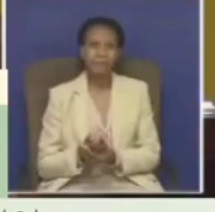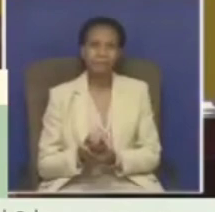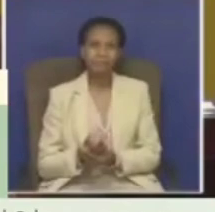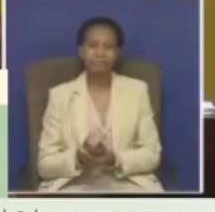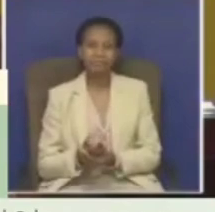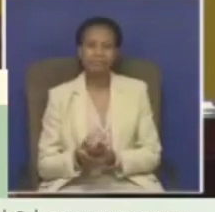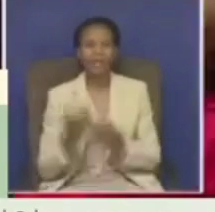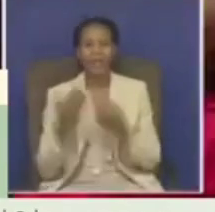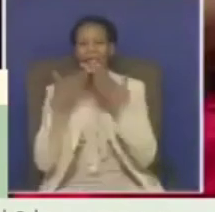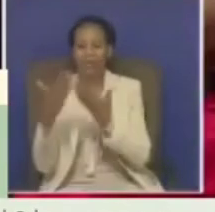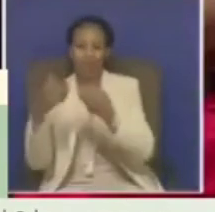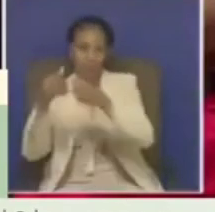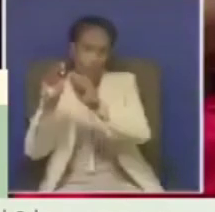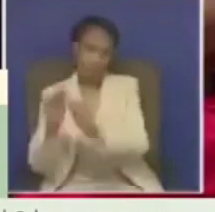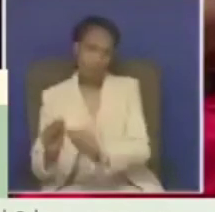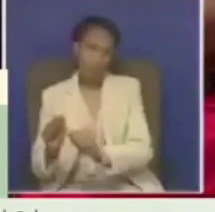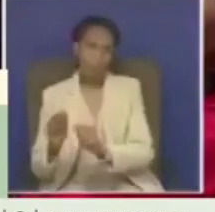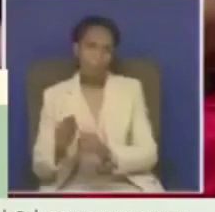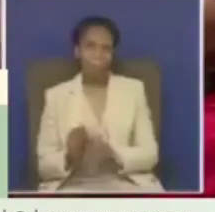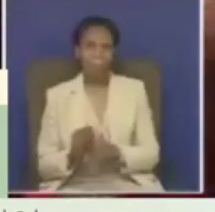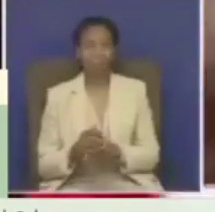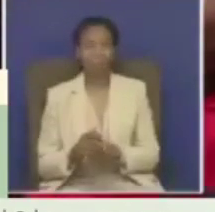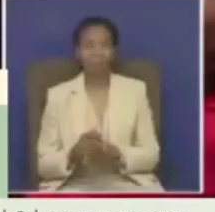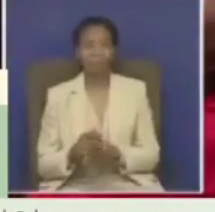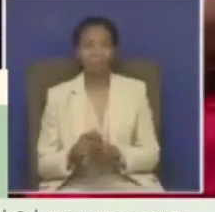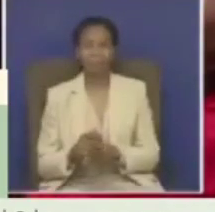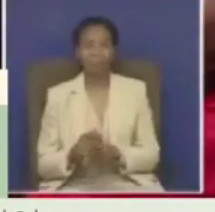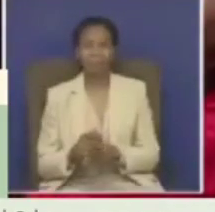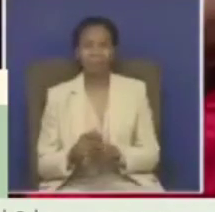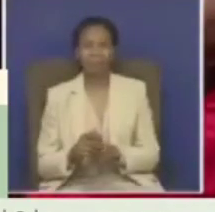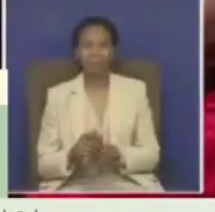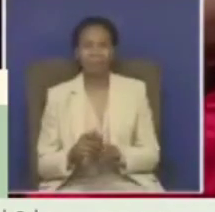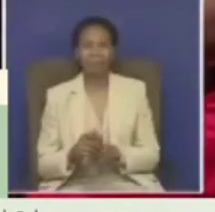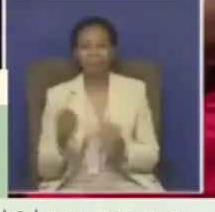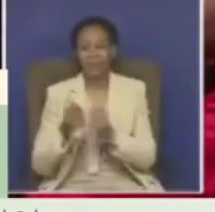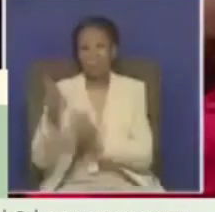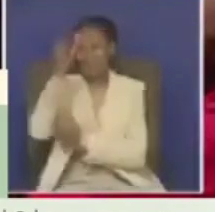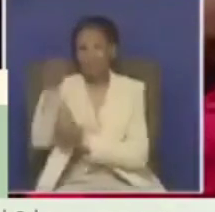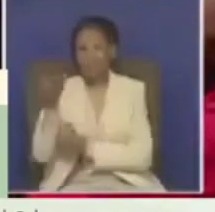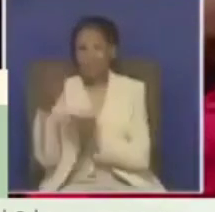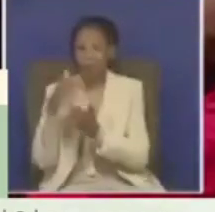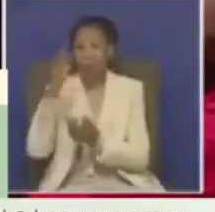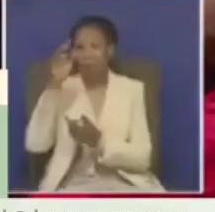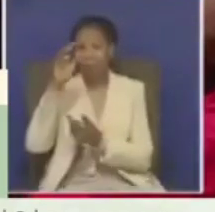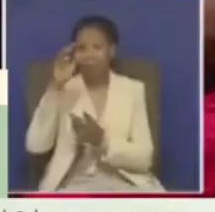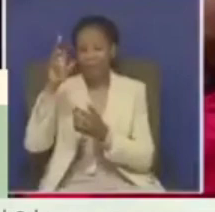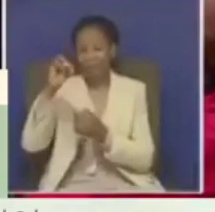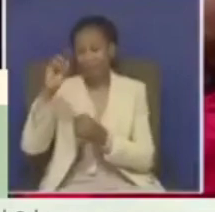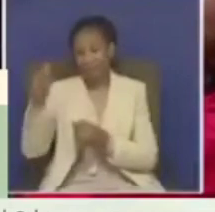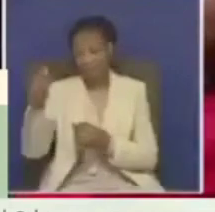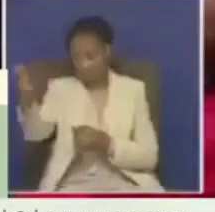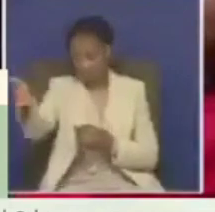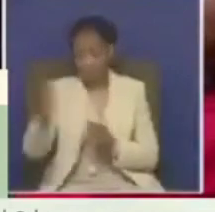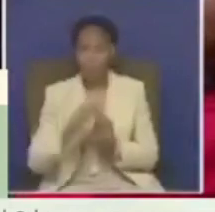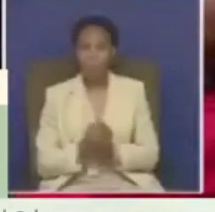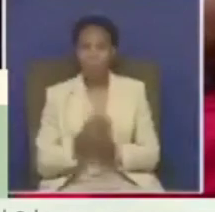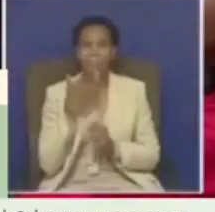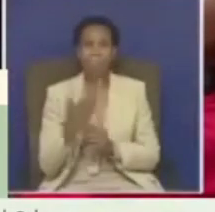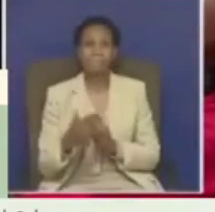Thanks, Honorable Chair. I recognize your chief whip. Thank you, Chair. Chair,